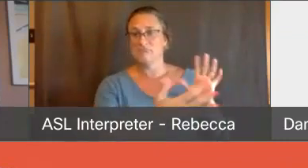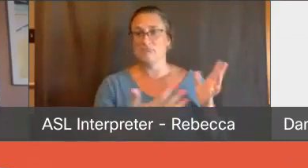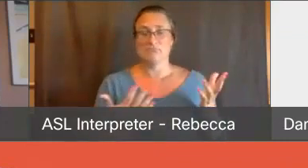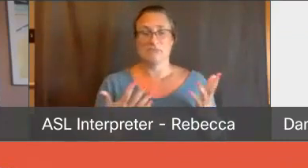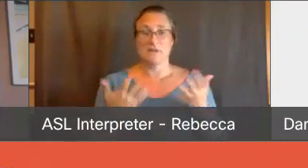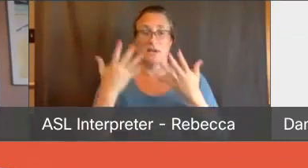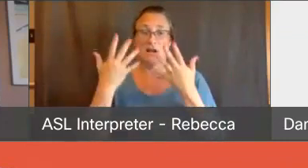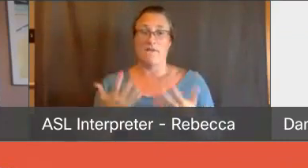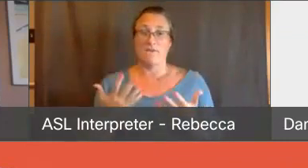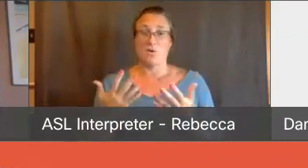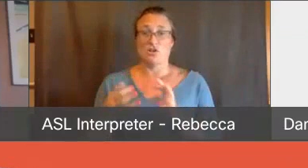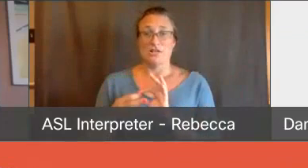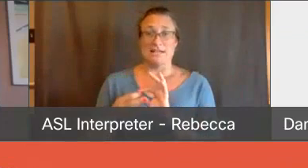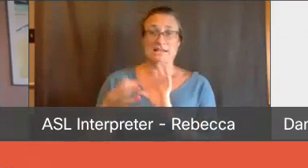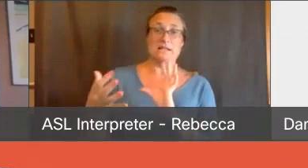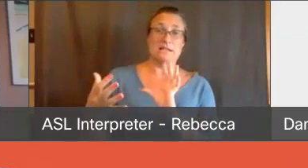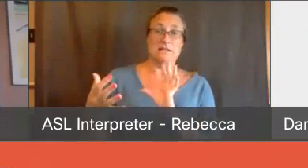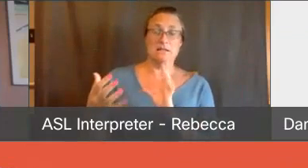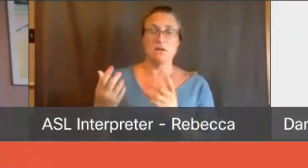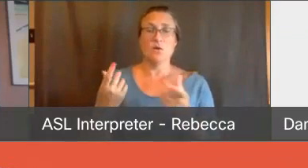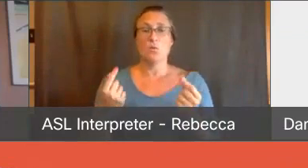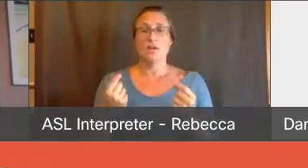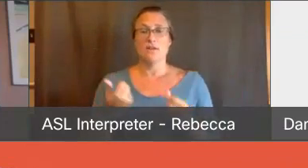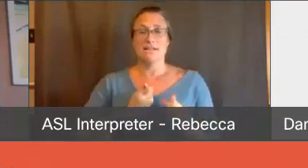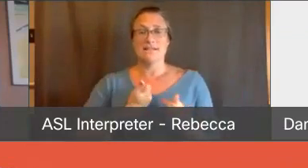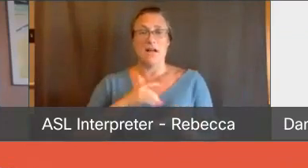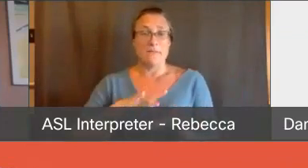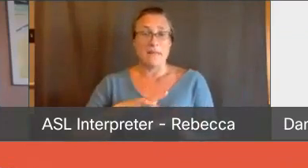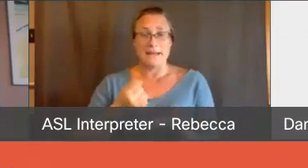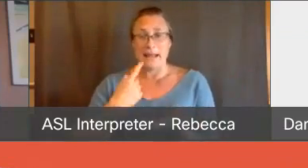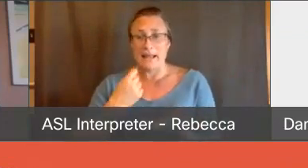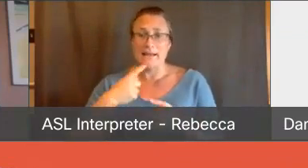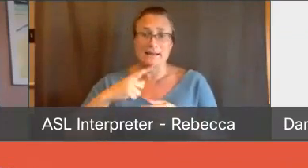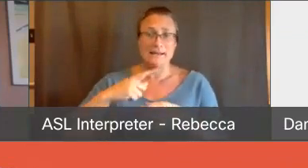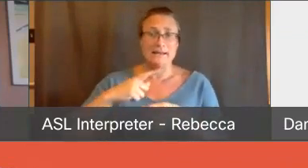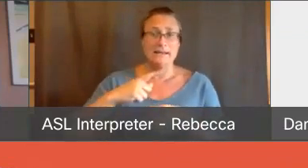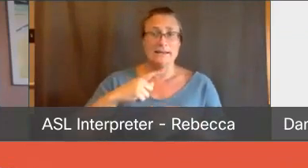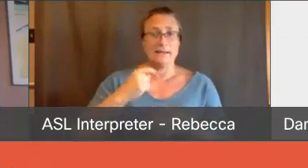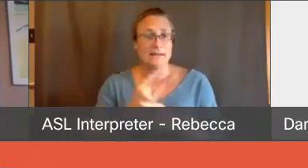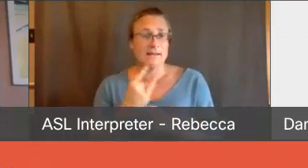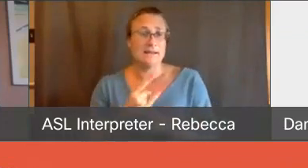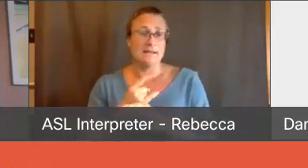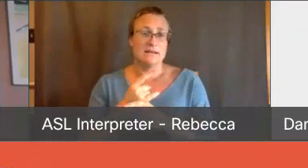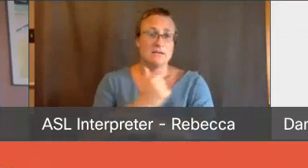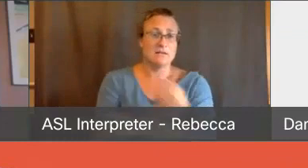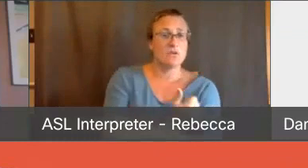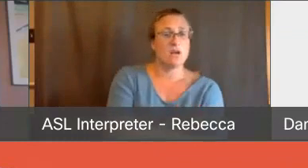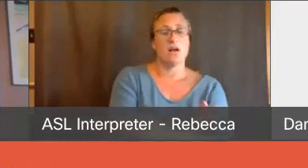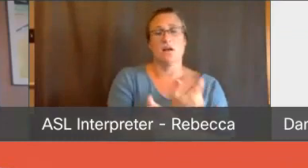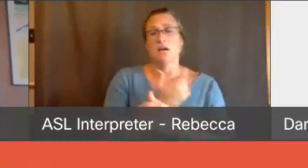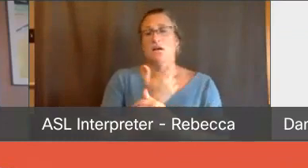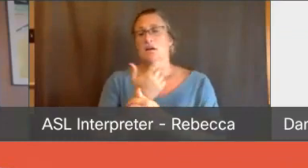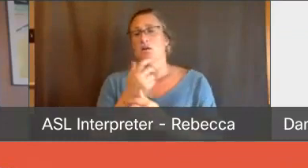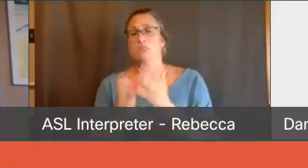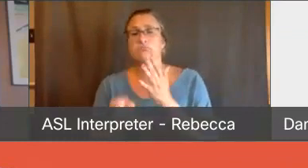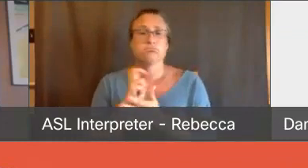that disconnect is by self-medicating or by avoiding or numbing that discomfort through drinking or